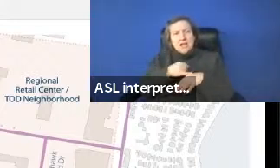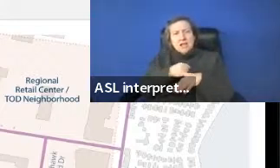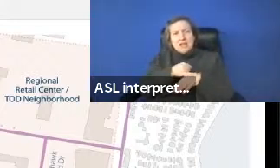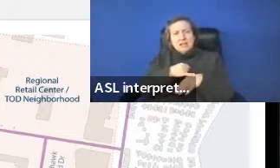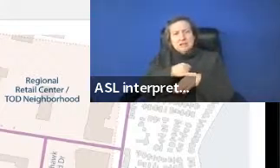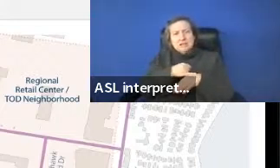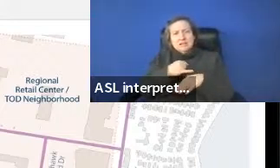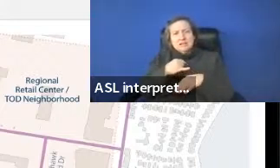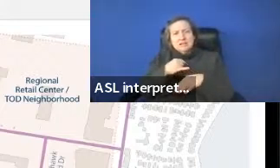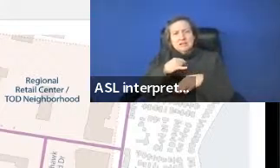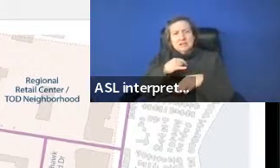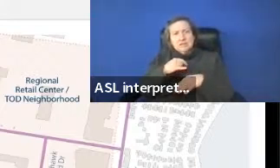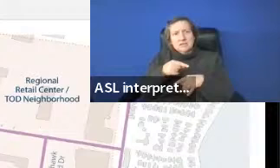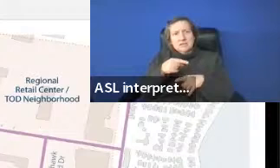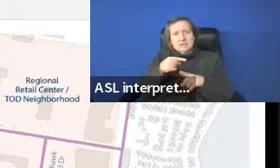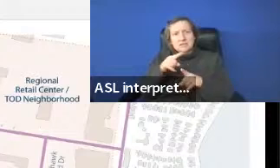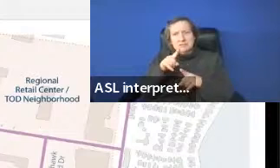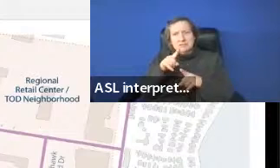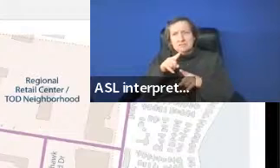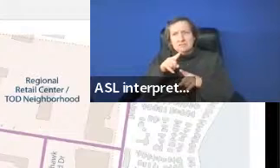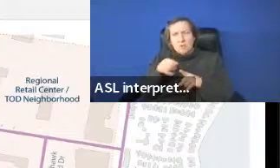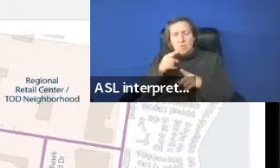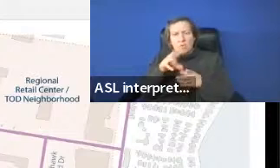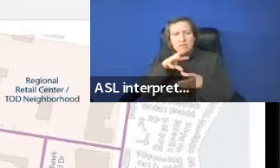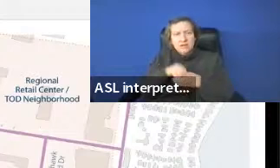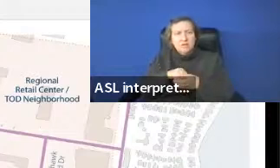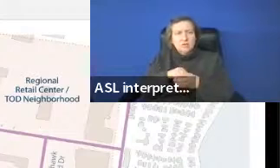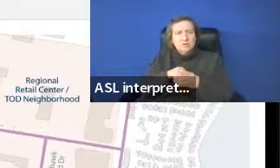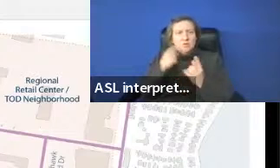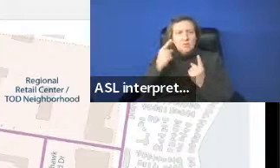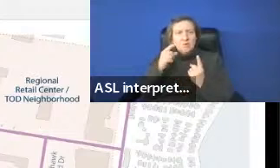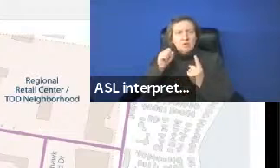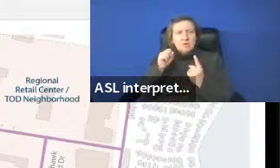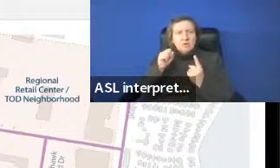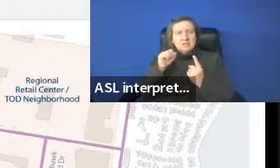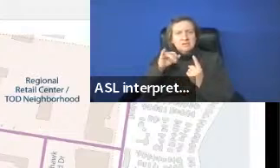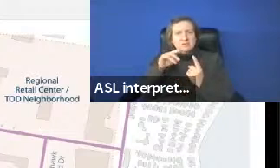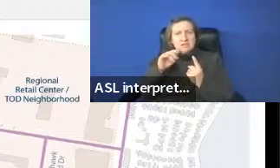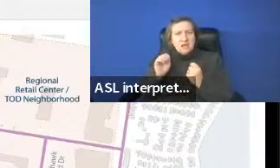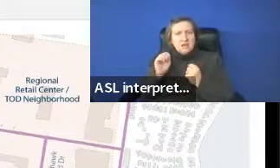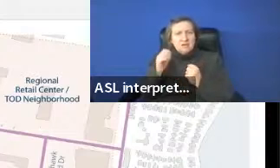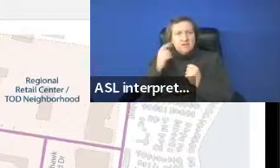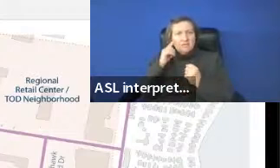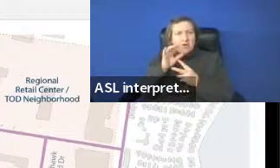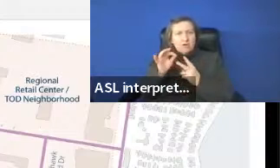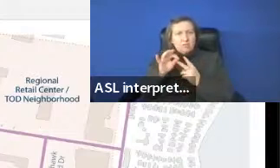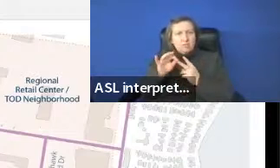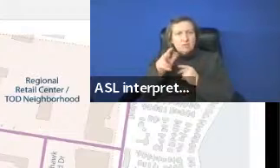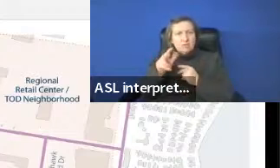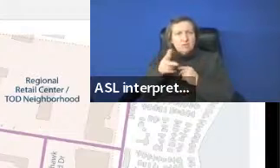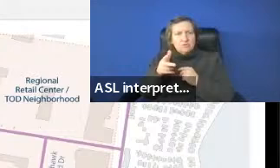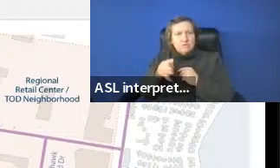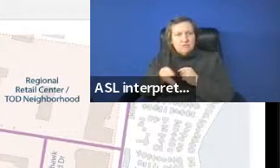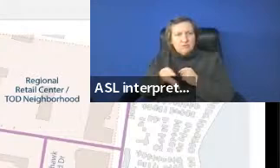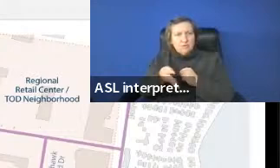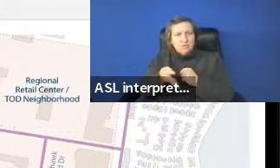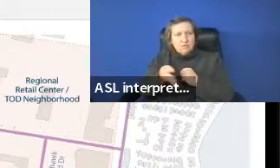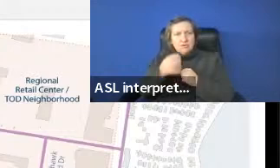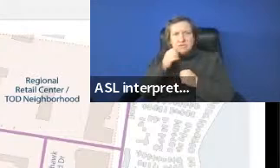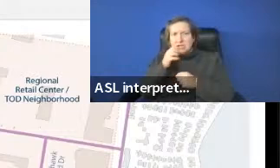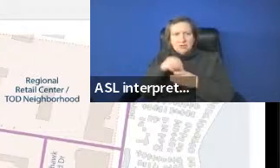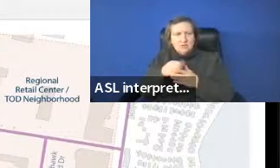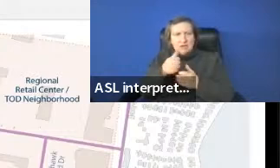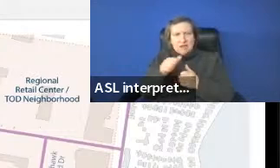it mysteriously only includes one side for options 3 and 4. Doesn't include